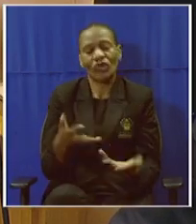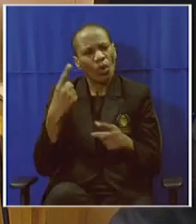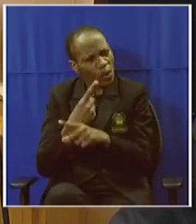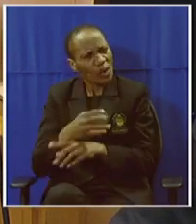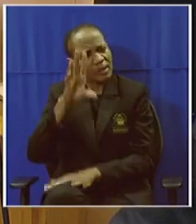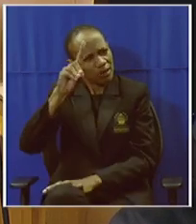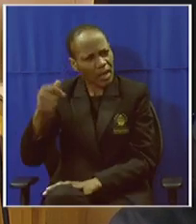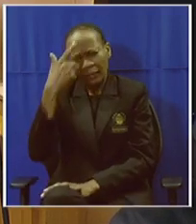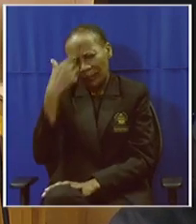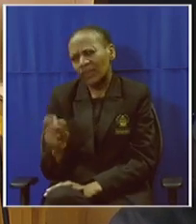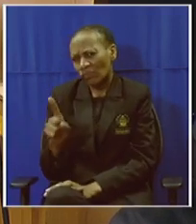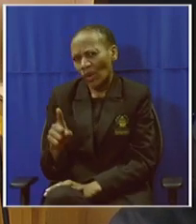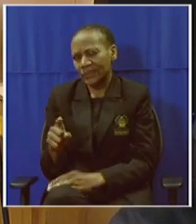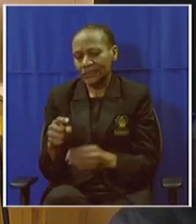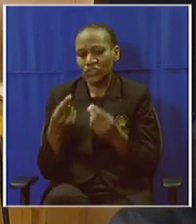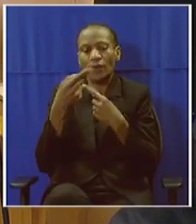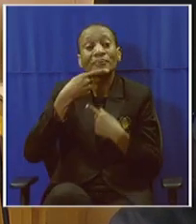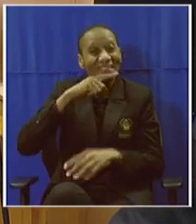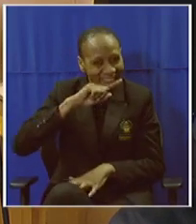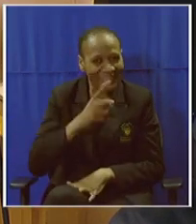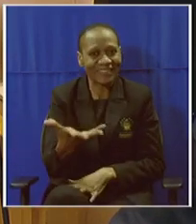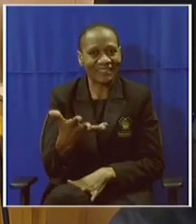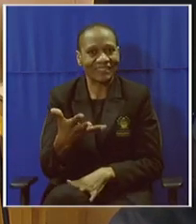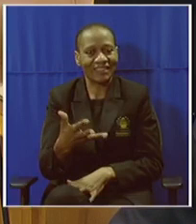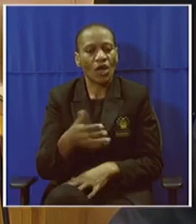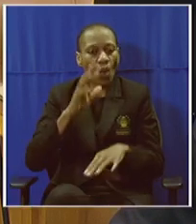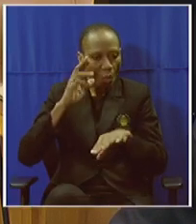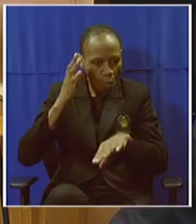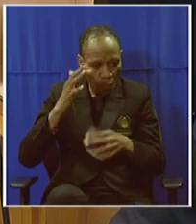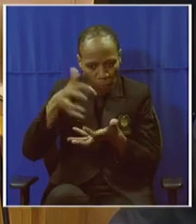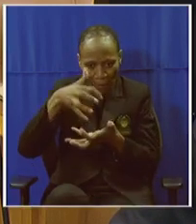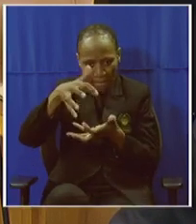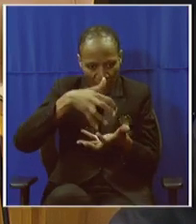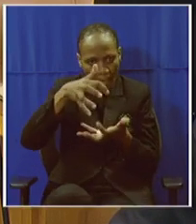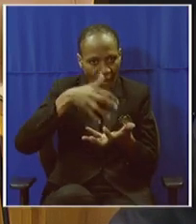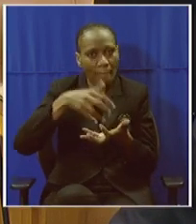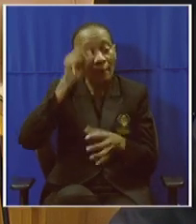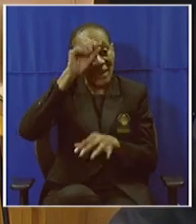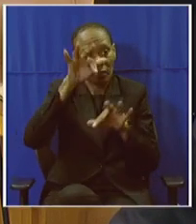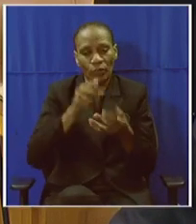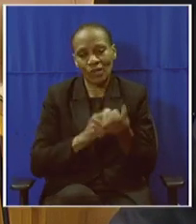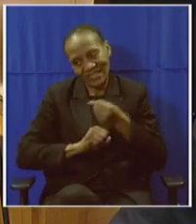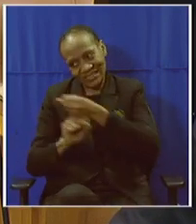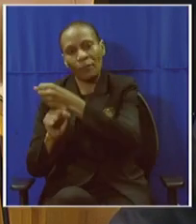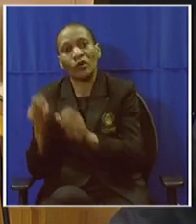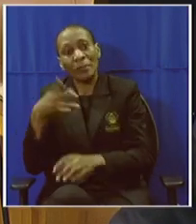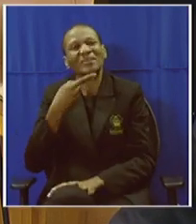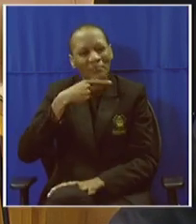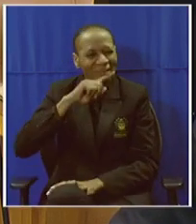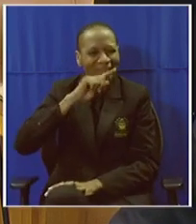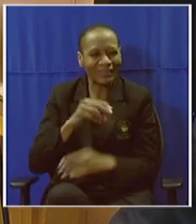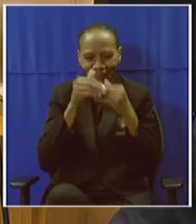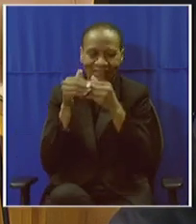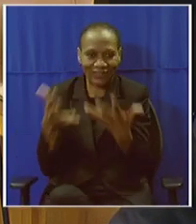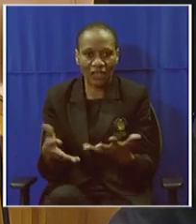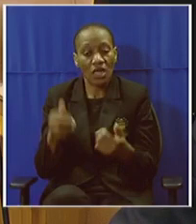that believed in fronting to gain support, leverage from black voters. Indeed, the DA is well on